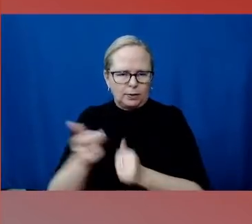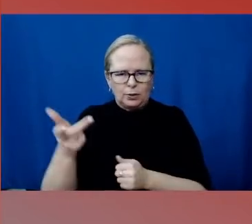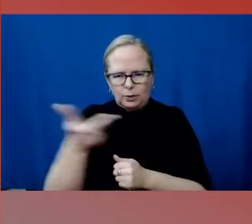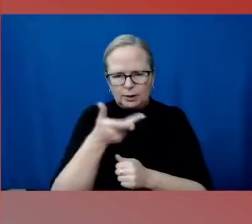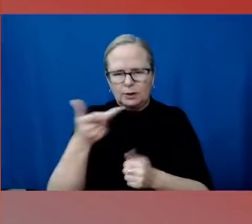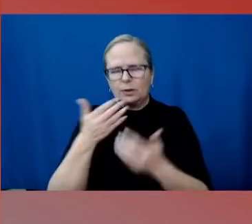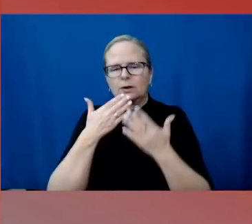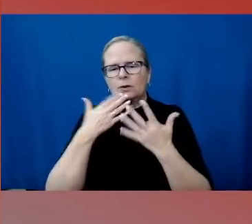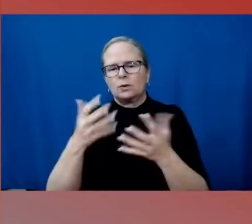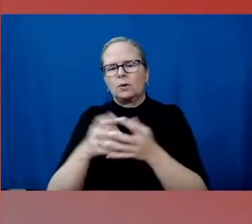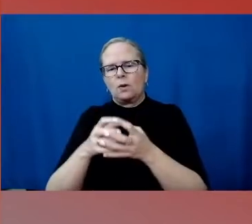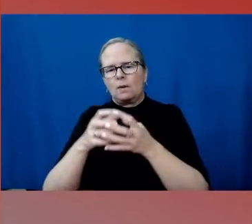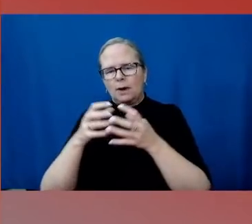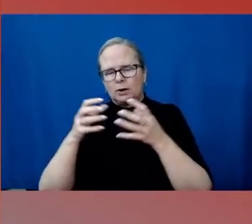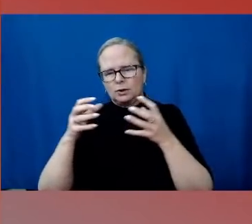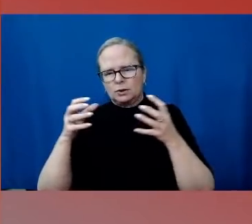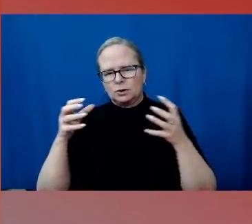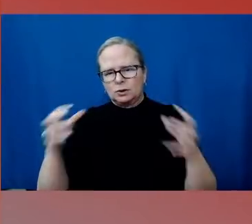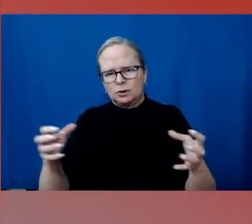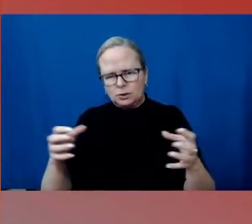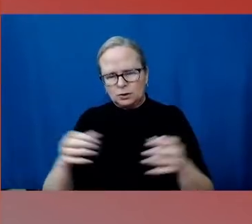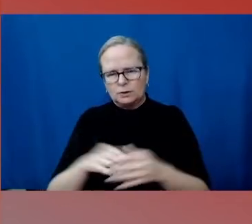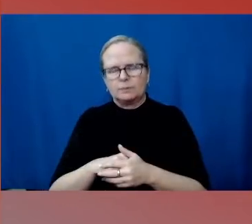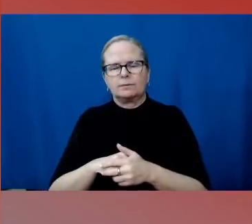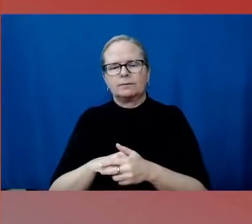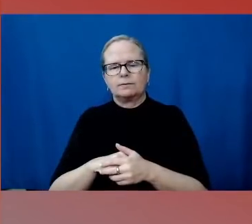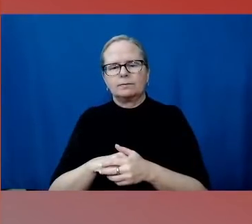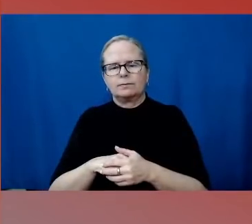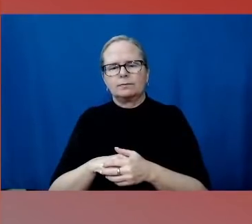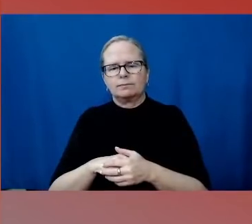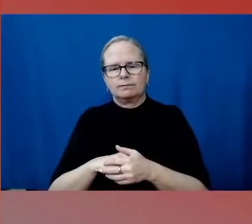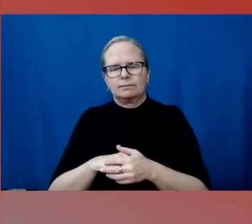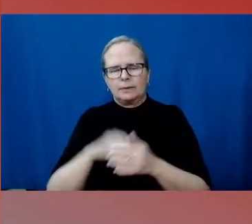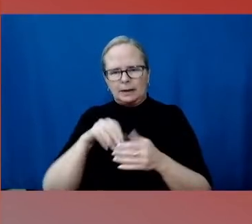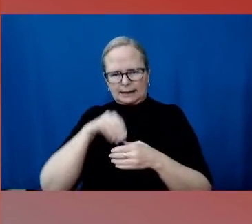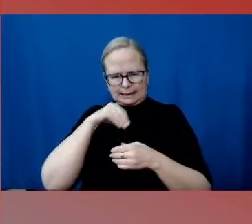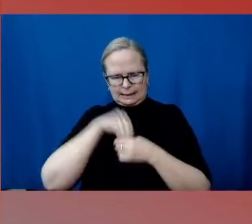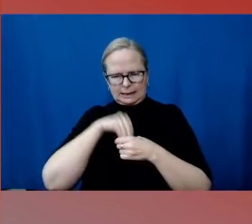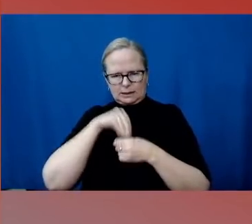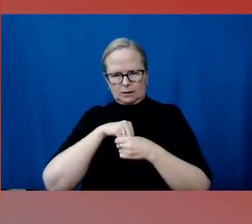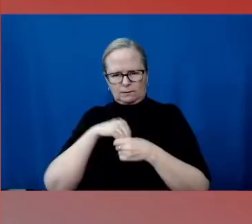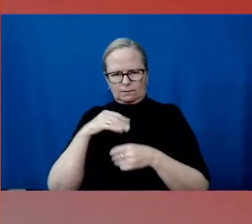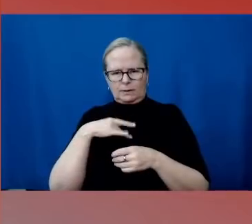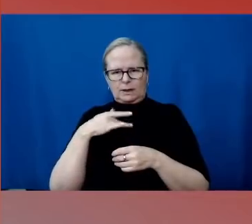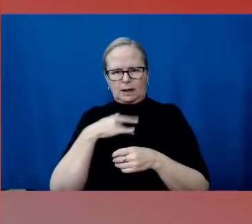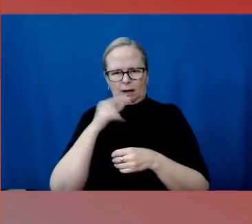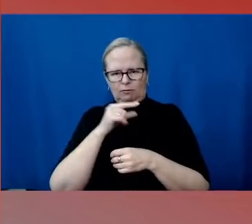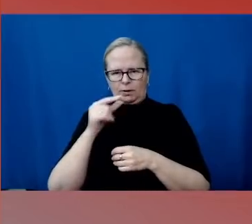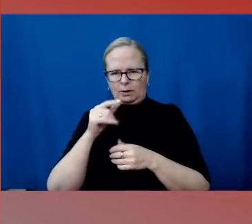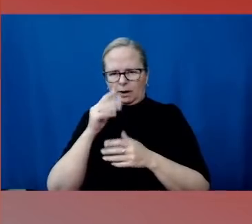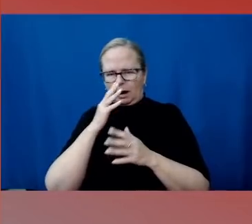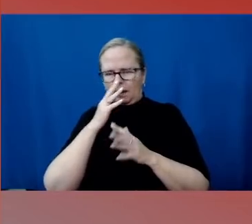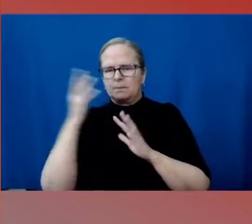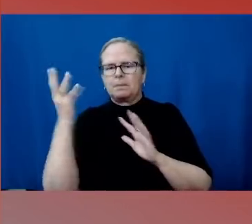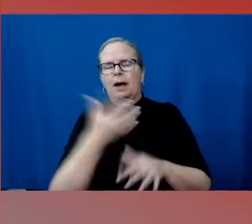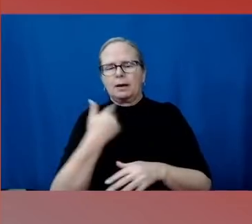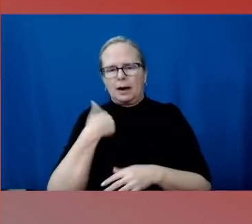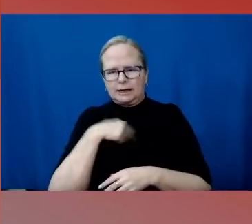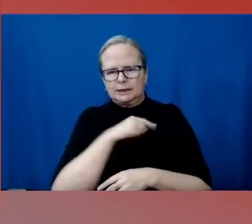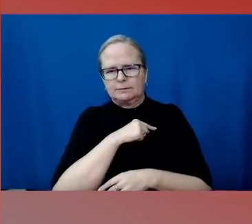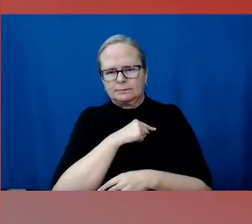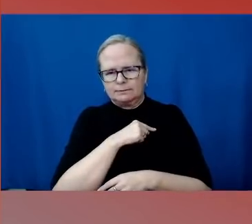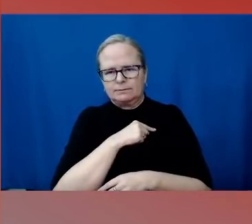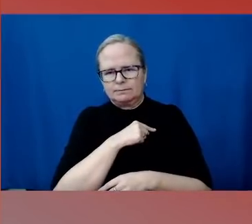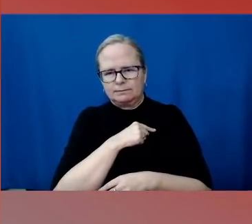Thank you so very much. With this internal feeling of ongoing governmental abandonment